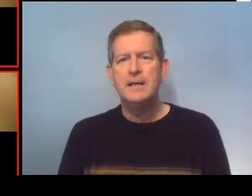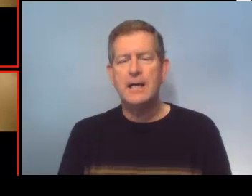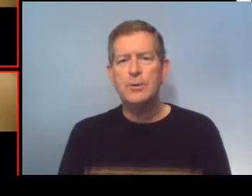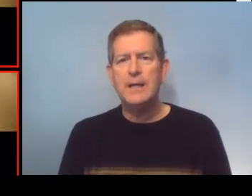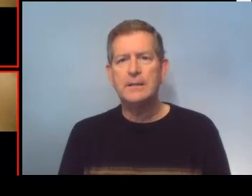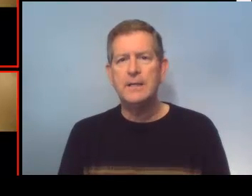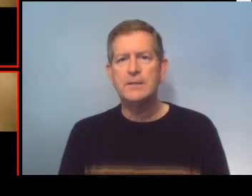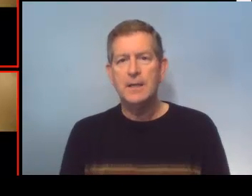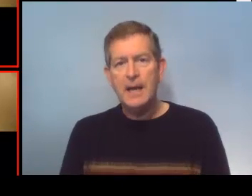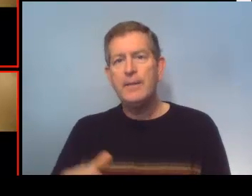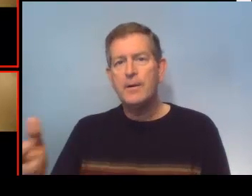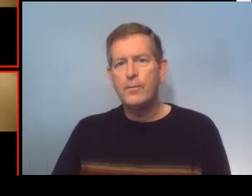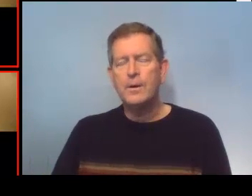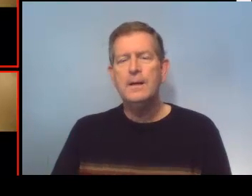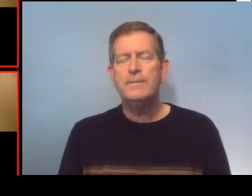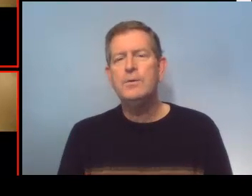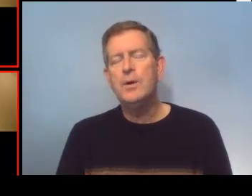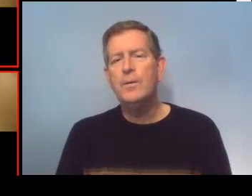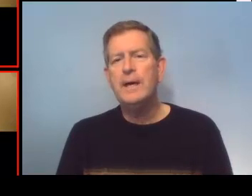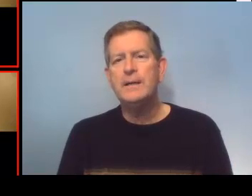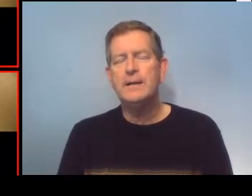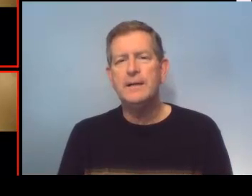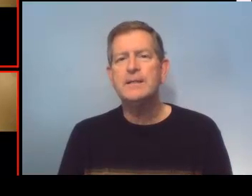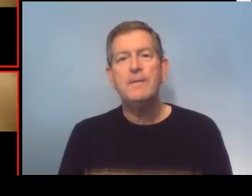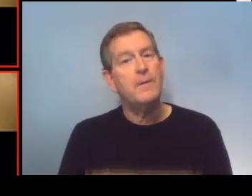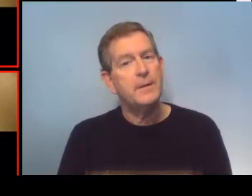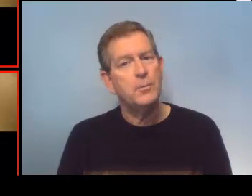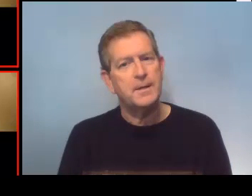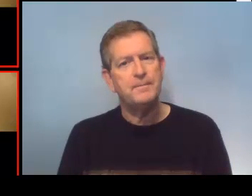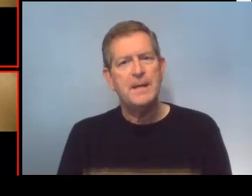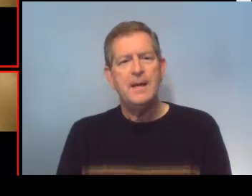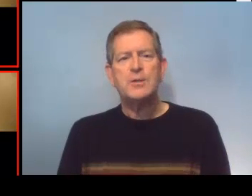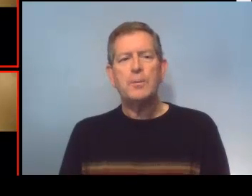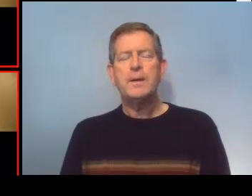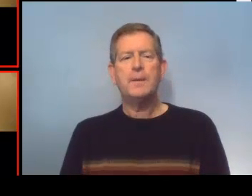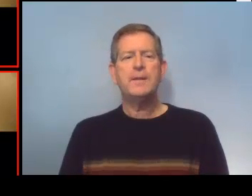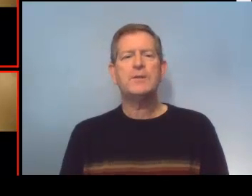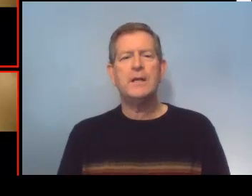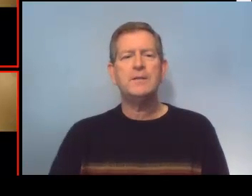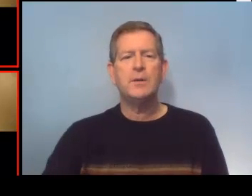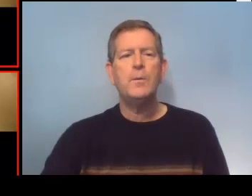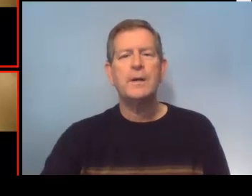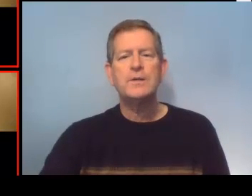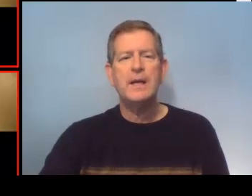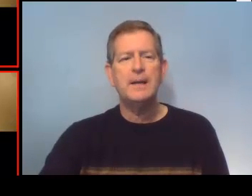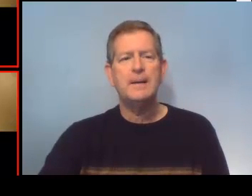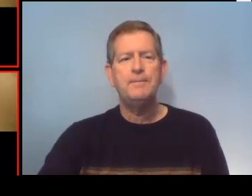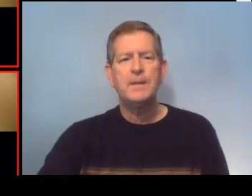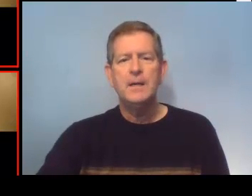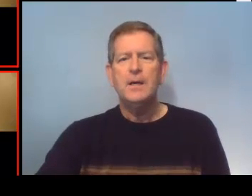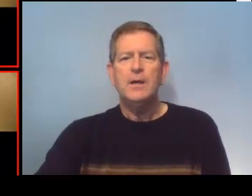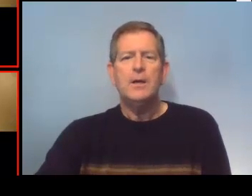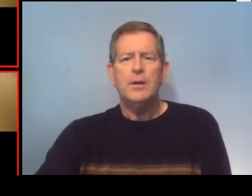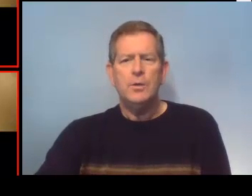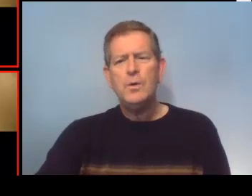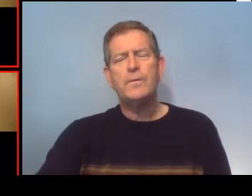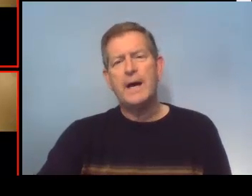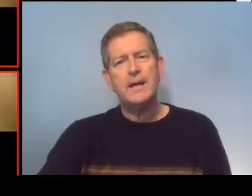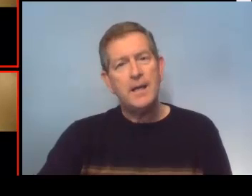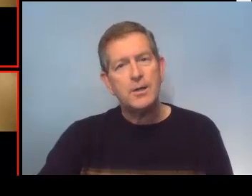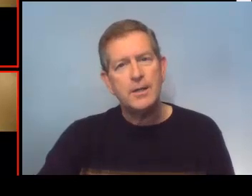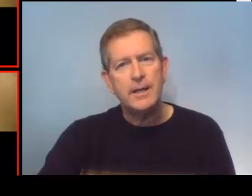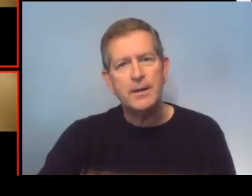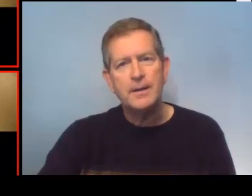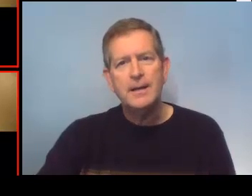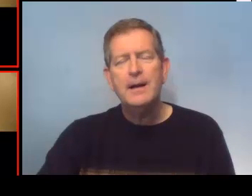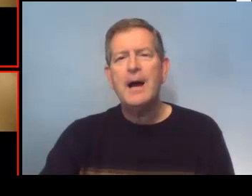la calculatrice. And therefore, you know that it's a feminine word. And so when we come to this sentence here, when we want to say, you've